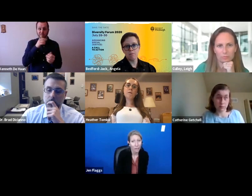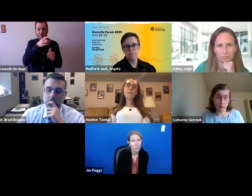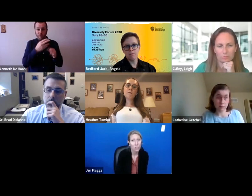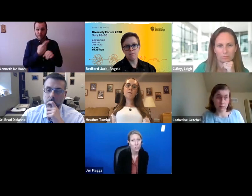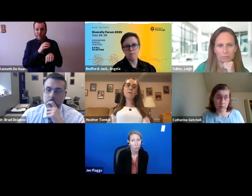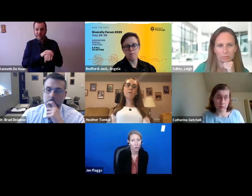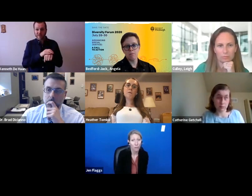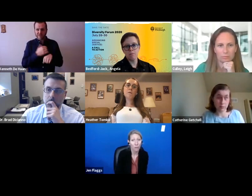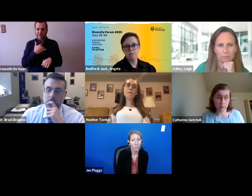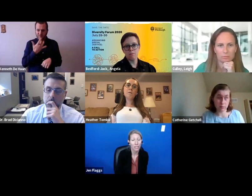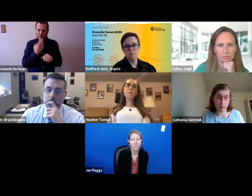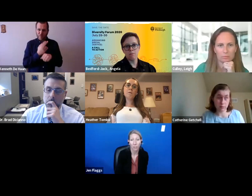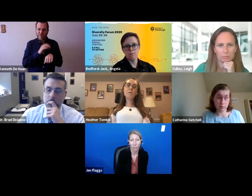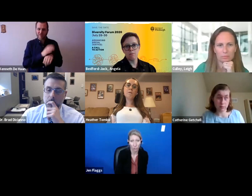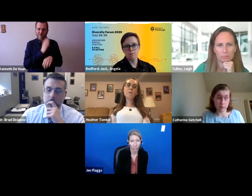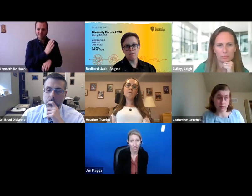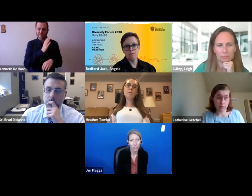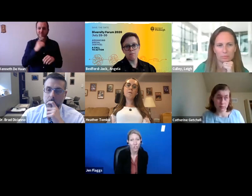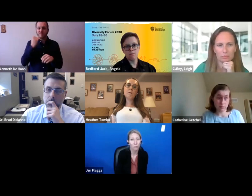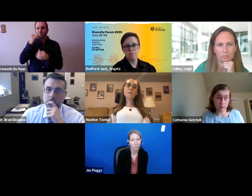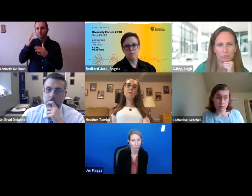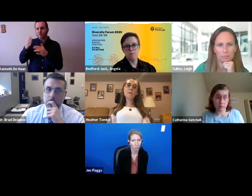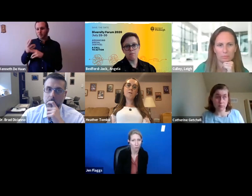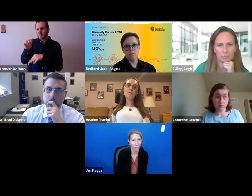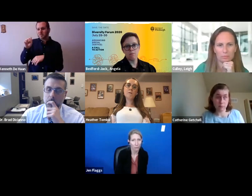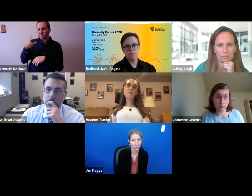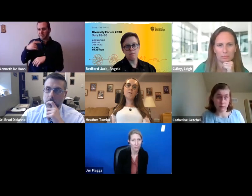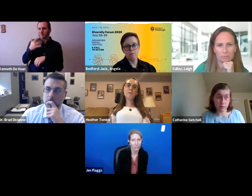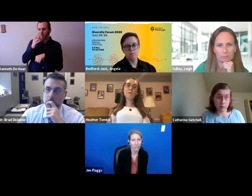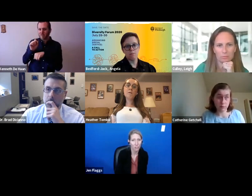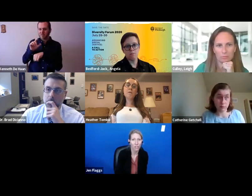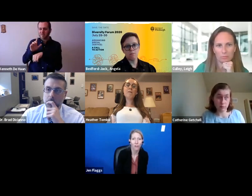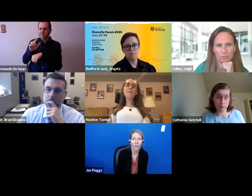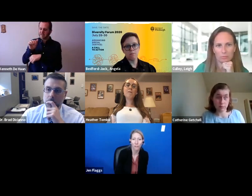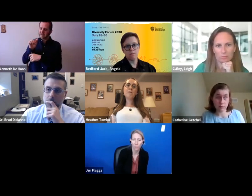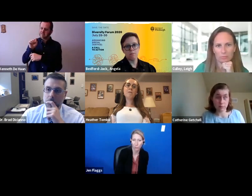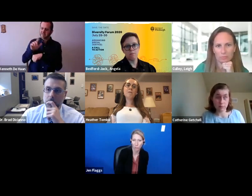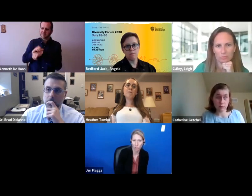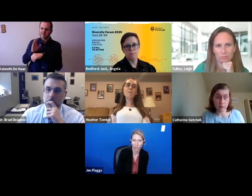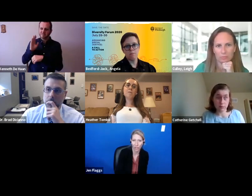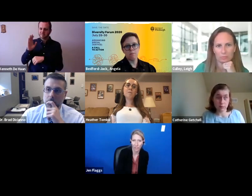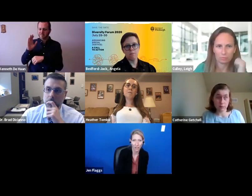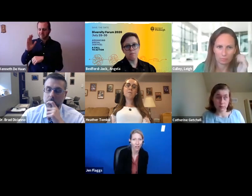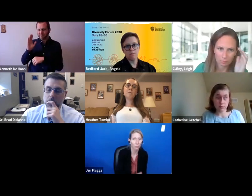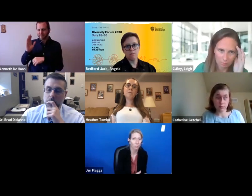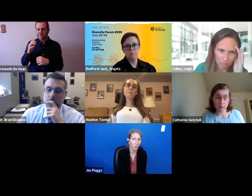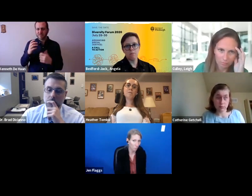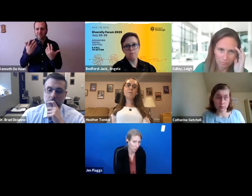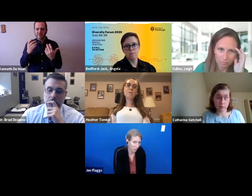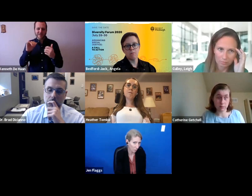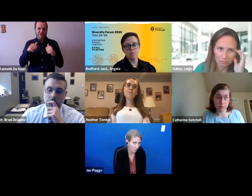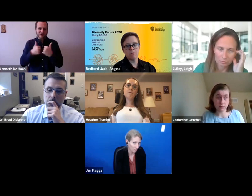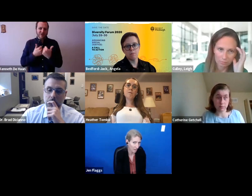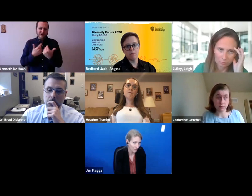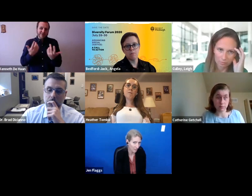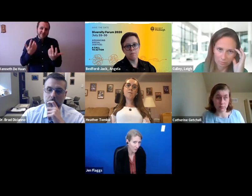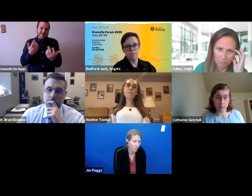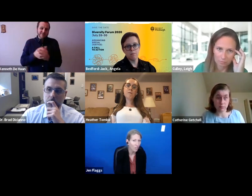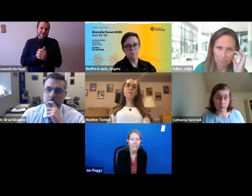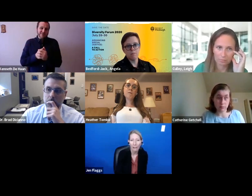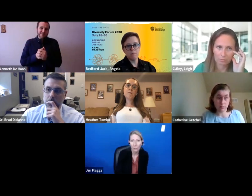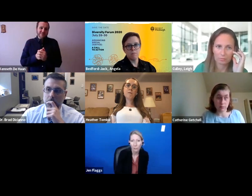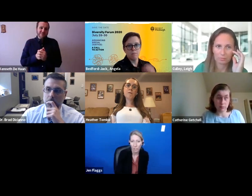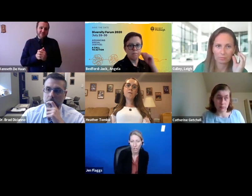target language, so whatever that might be. If they're using English, I would prefer to communicate with them in English. If a person's using ASL, I prefer to communicate with them in